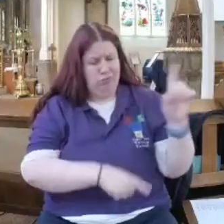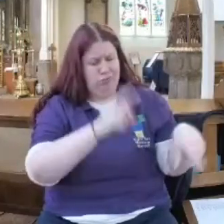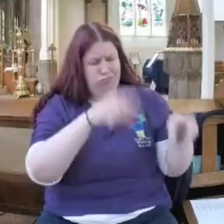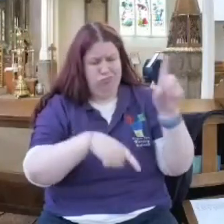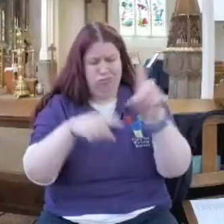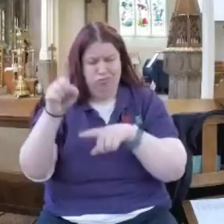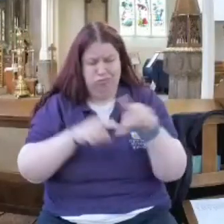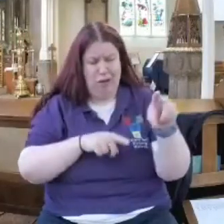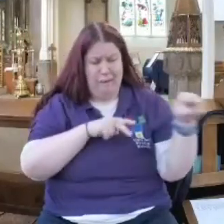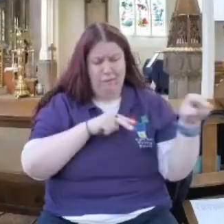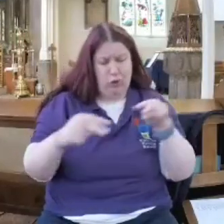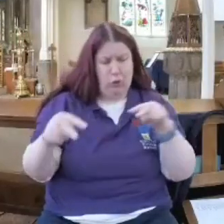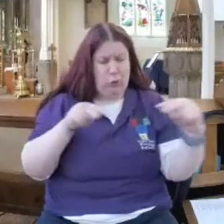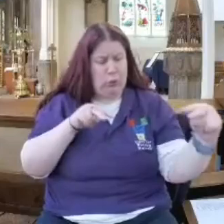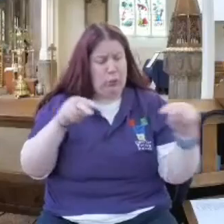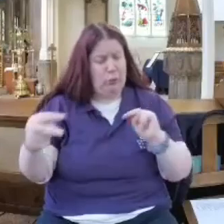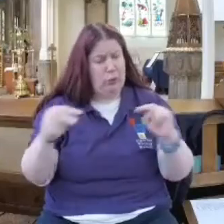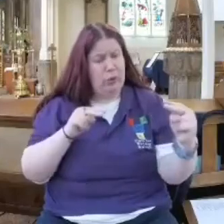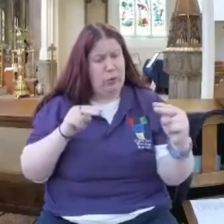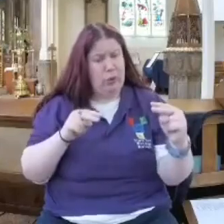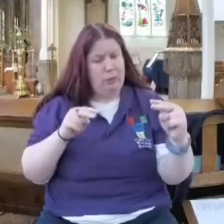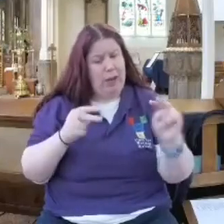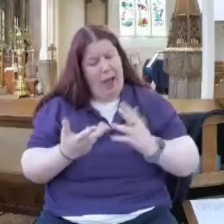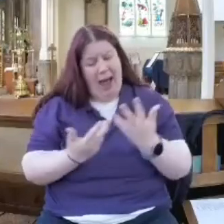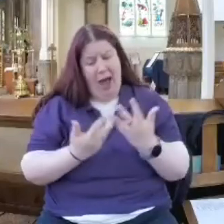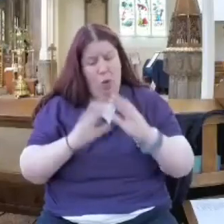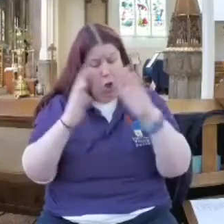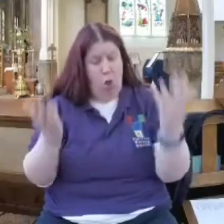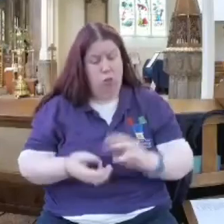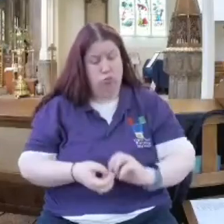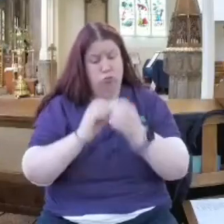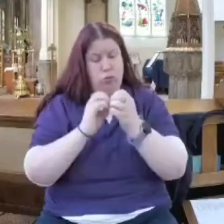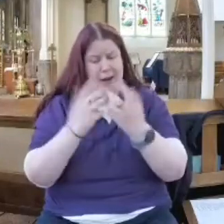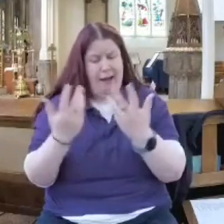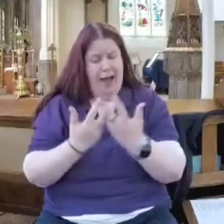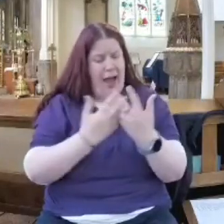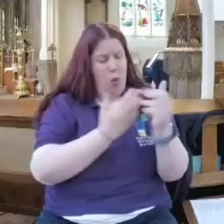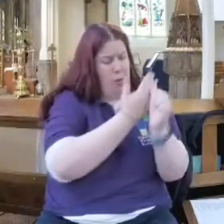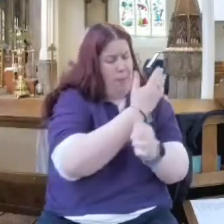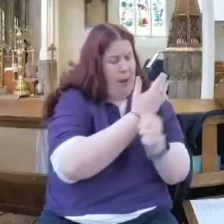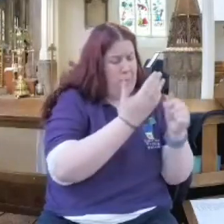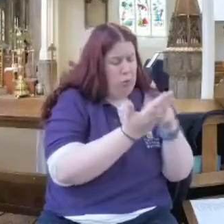about how scientific accounts of the origins of the earth relate to biblical accounts.